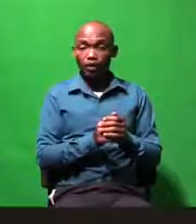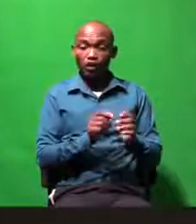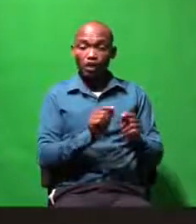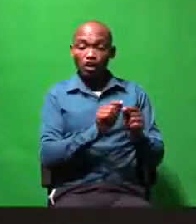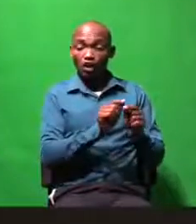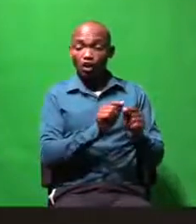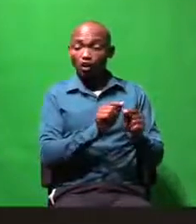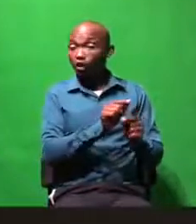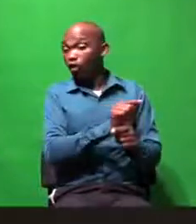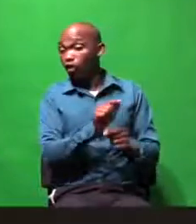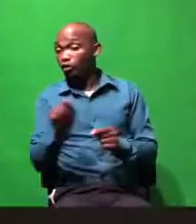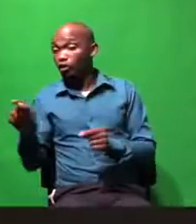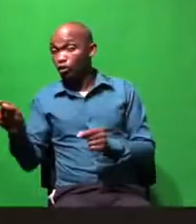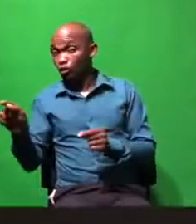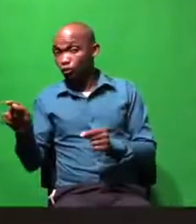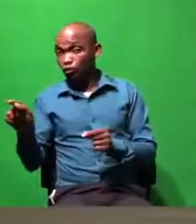horizontal